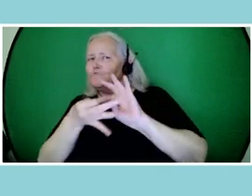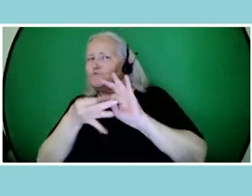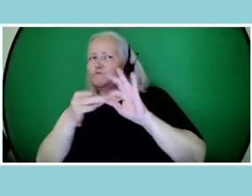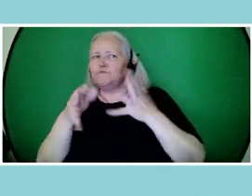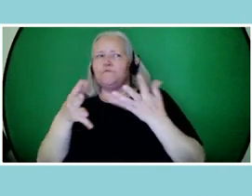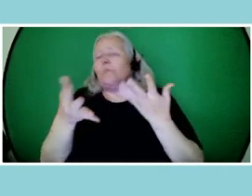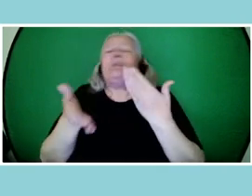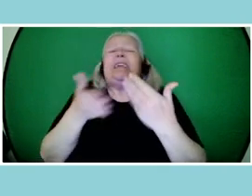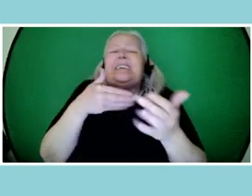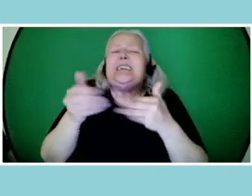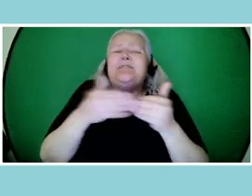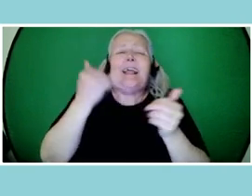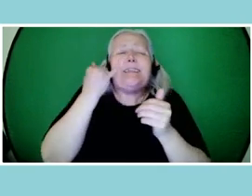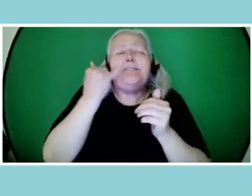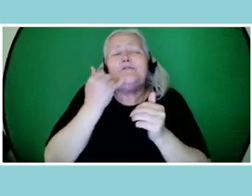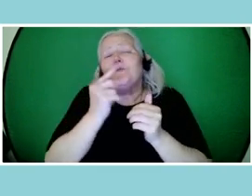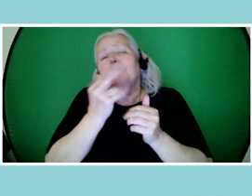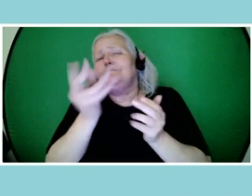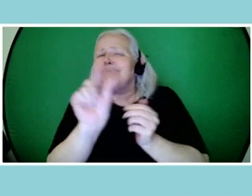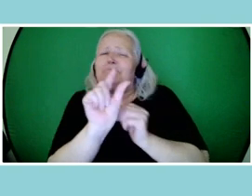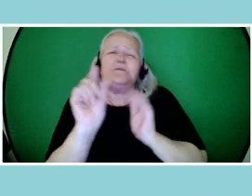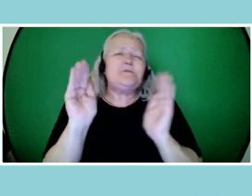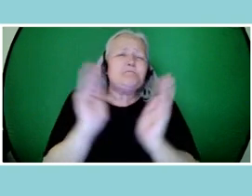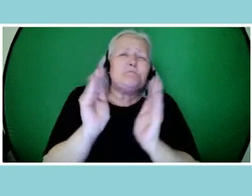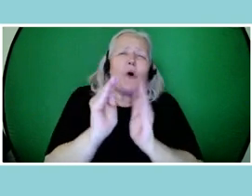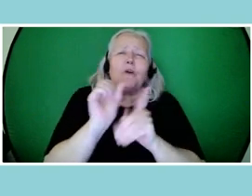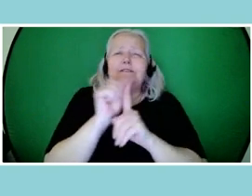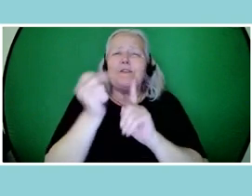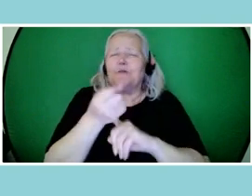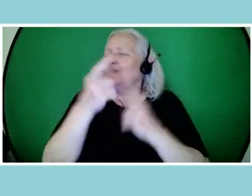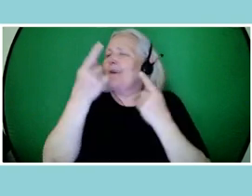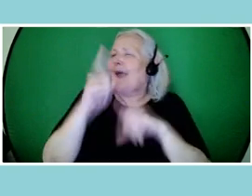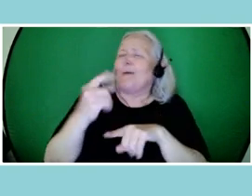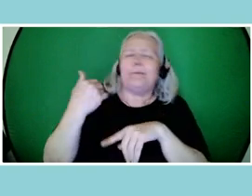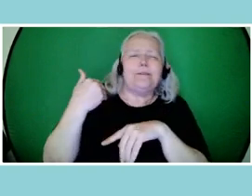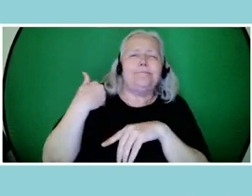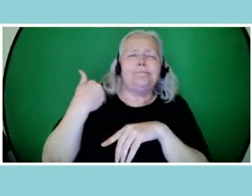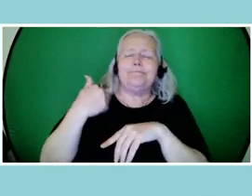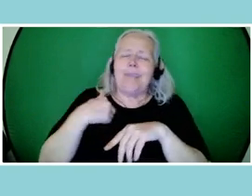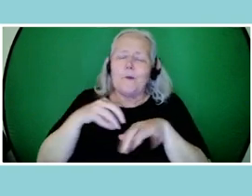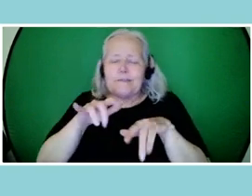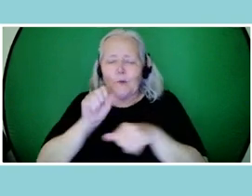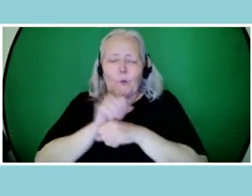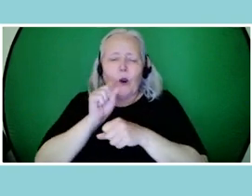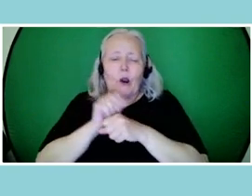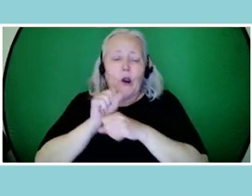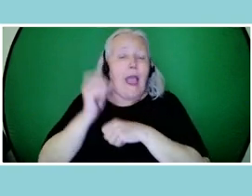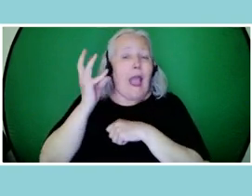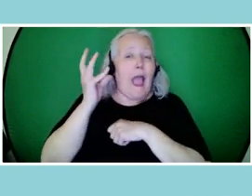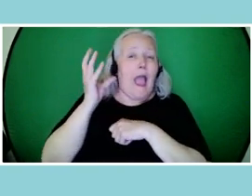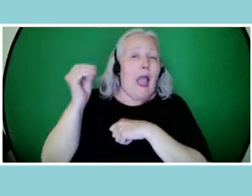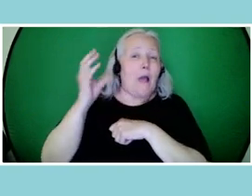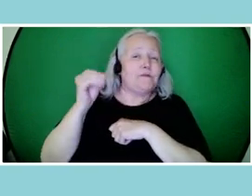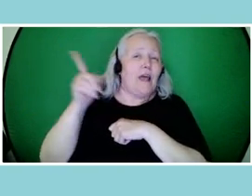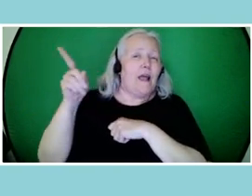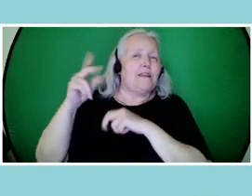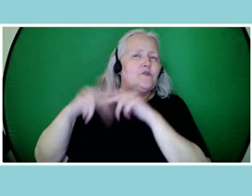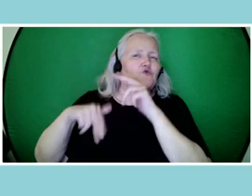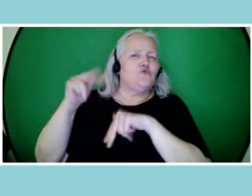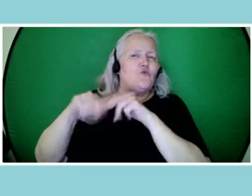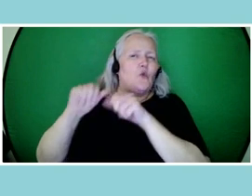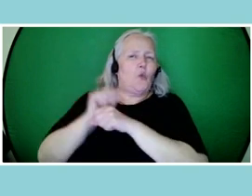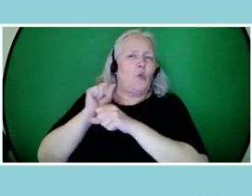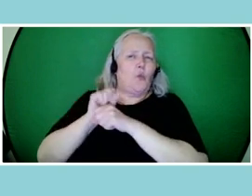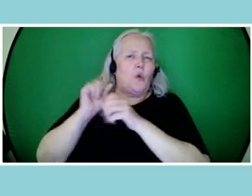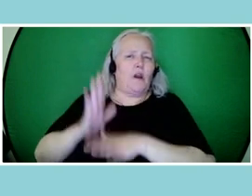small situations, like the other day I was trying to work, and outside there was some construction happening, and it sounded